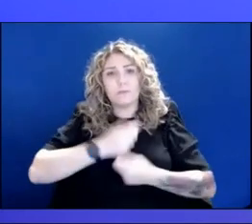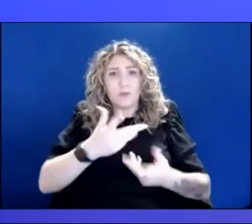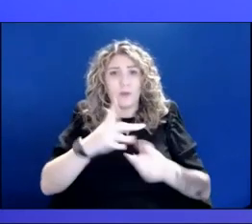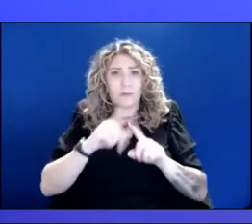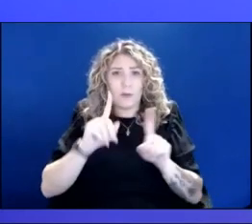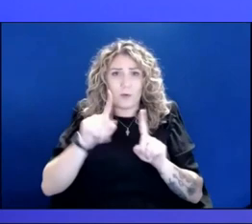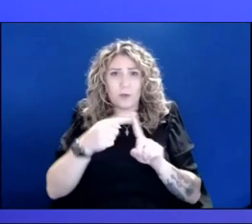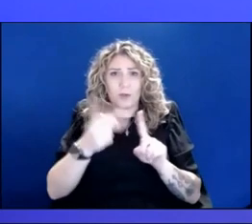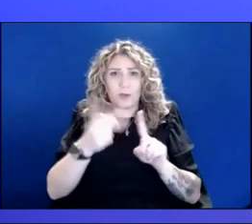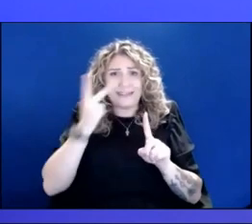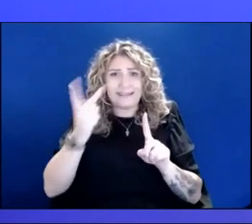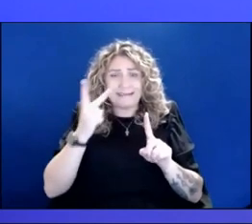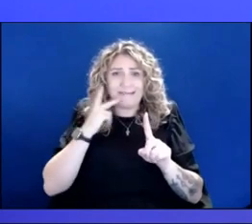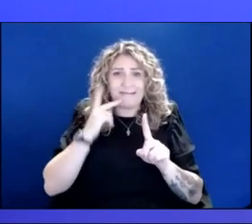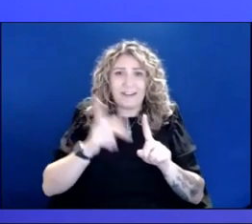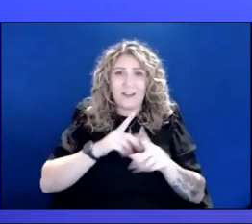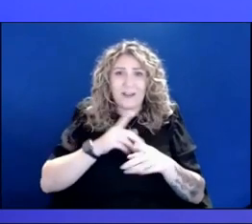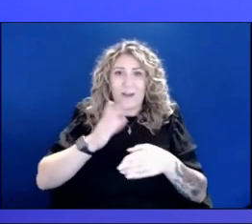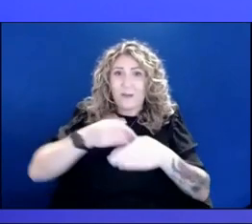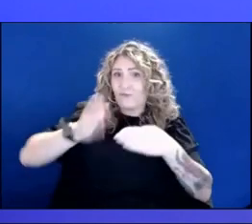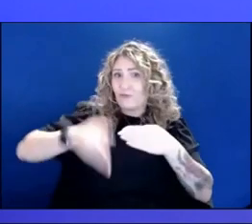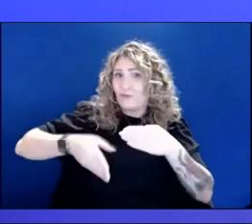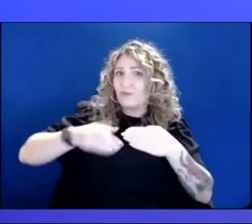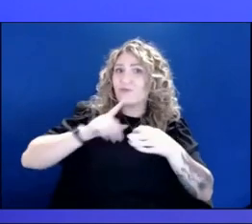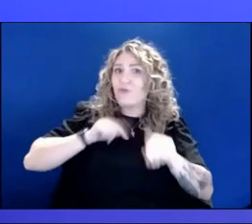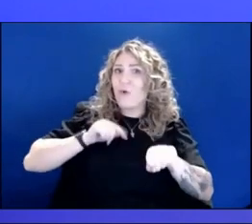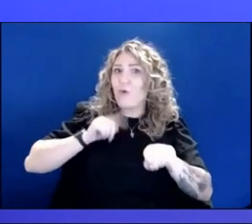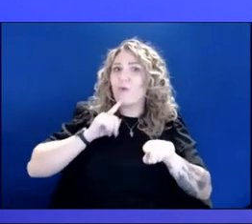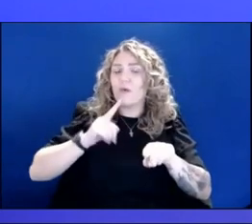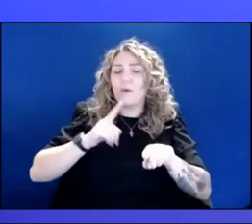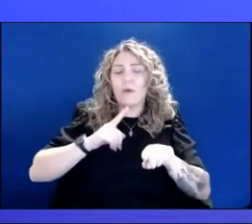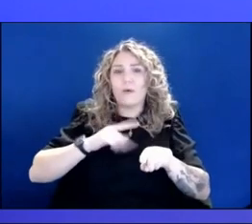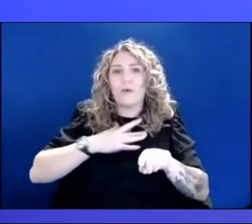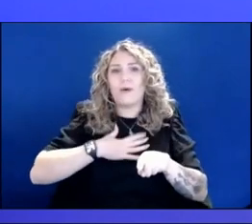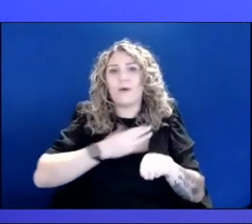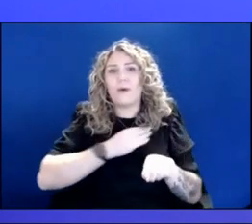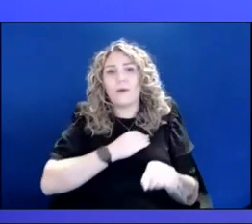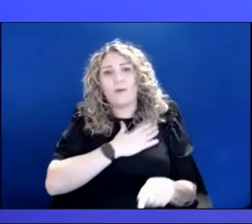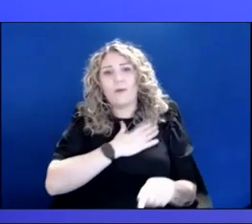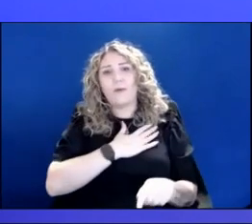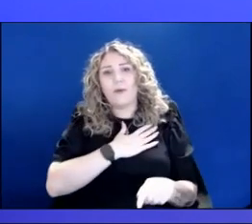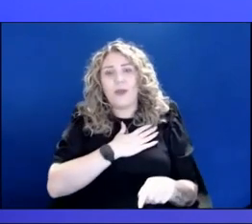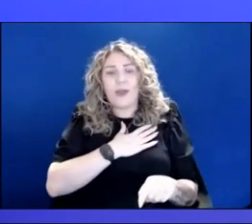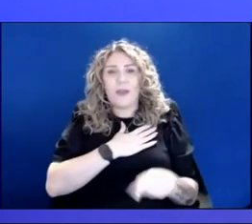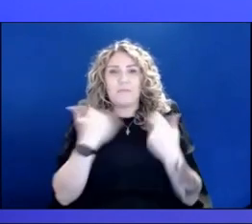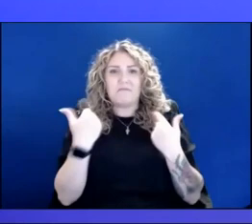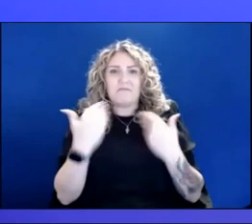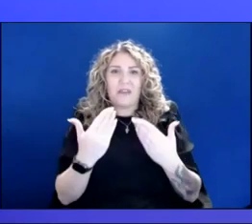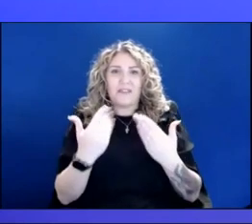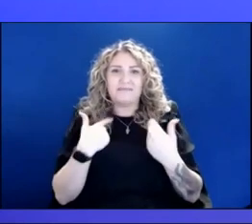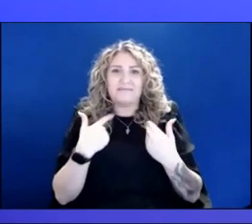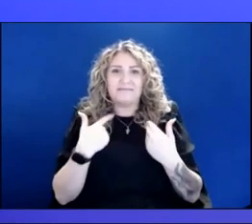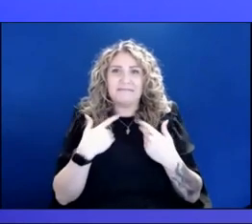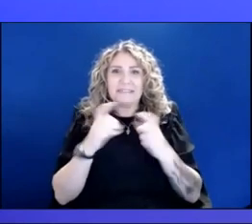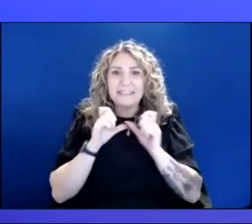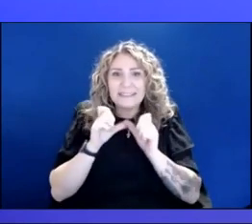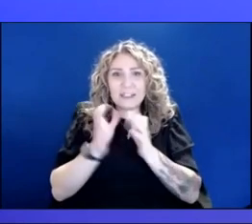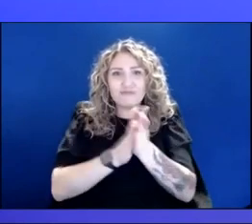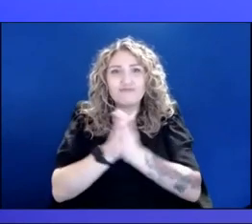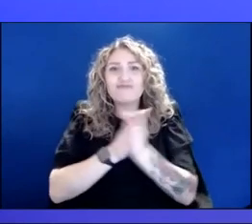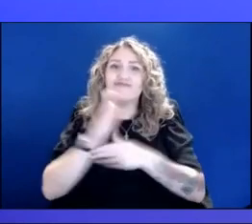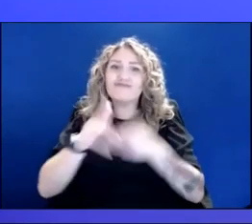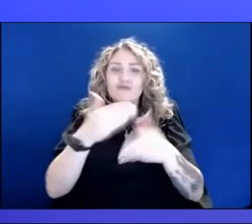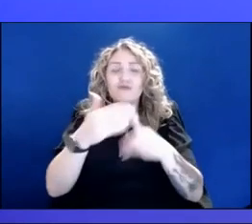result of what we do, it's really rewarding and allows us to just keep pushing forward. I think when the public sees this, I